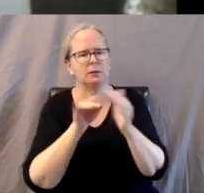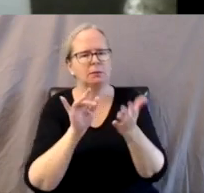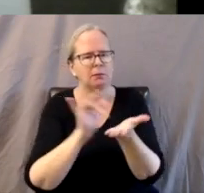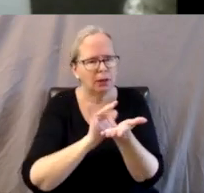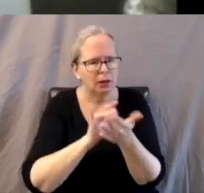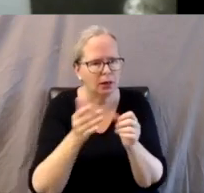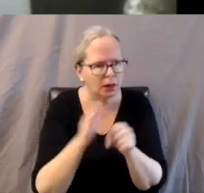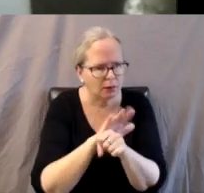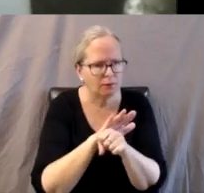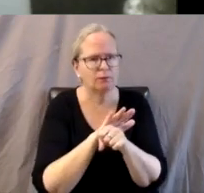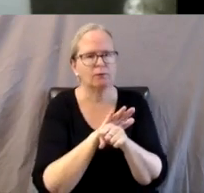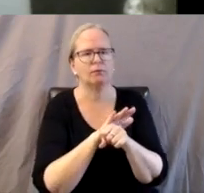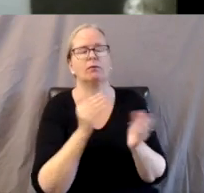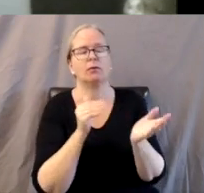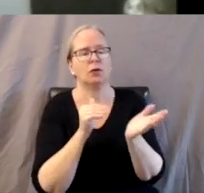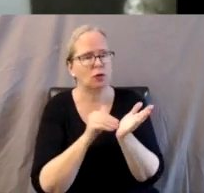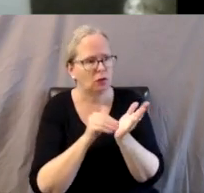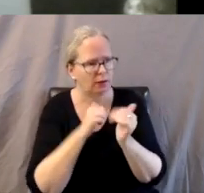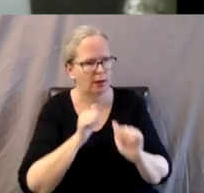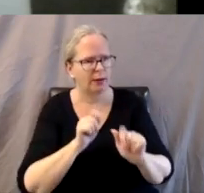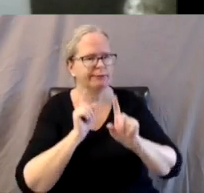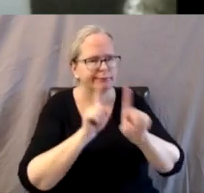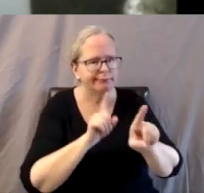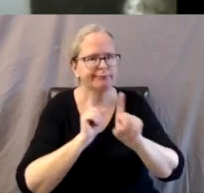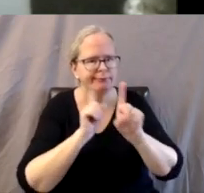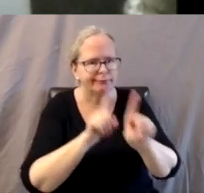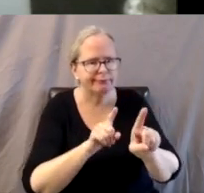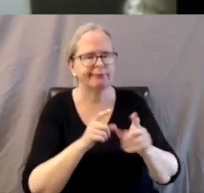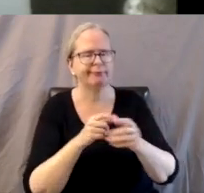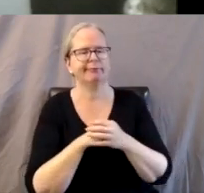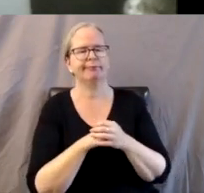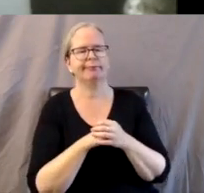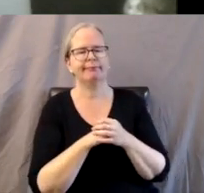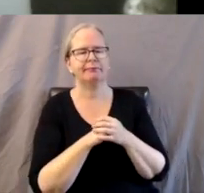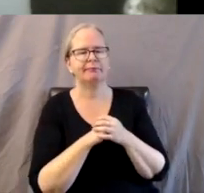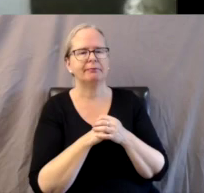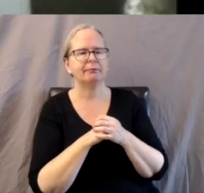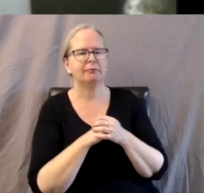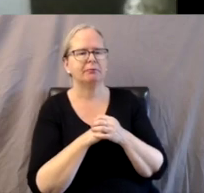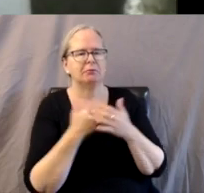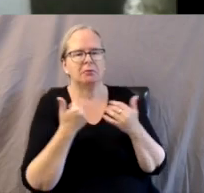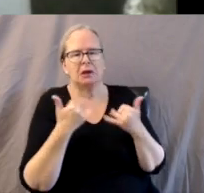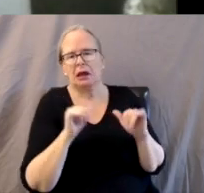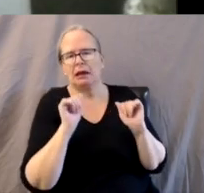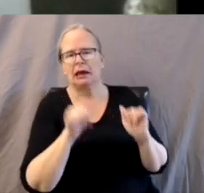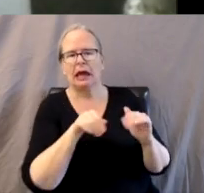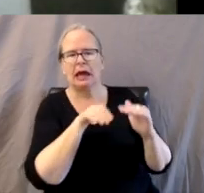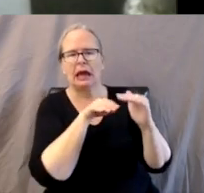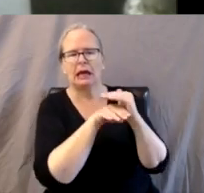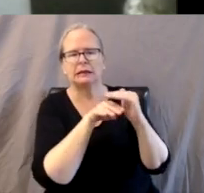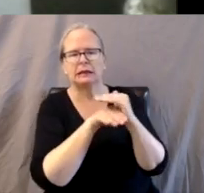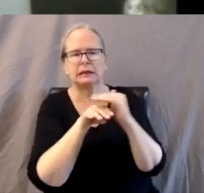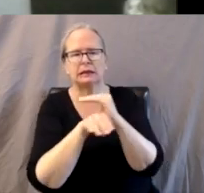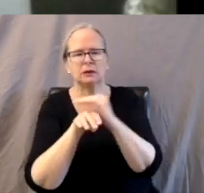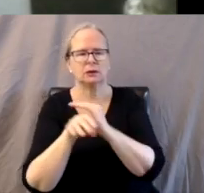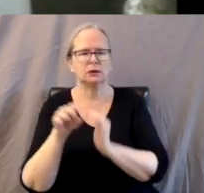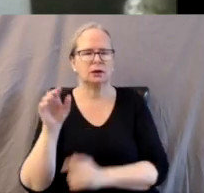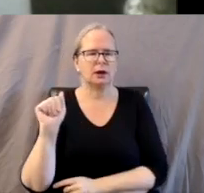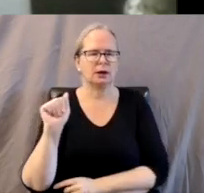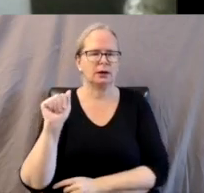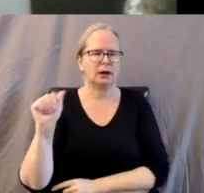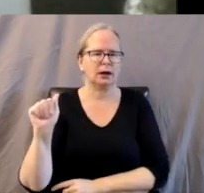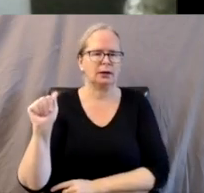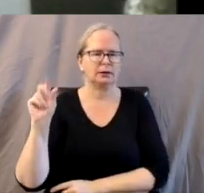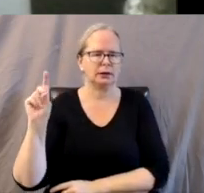and you would still get things like aids to daily living and that, and it would bring you